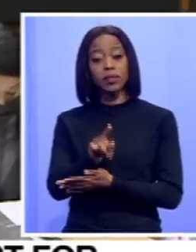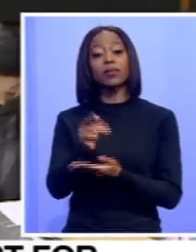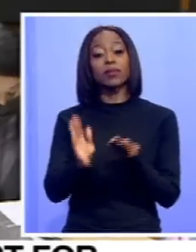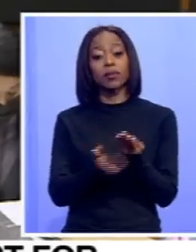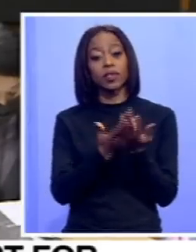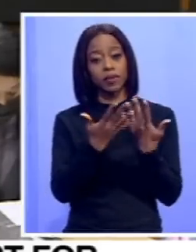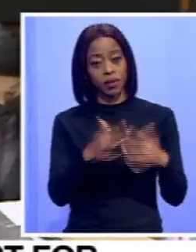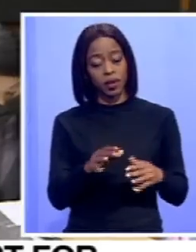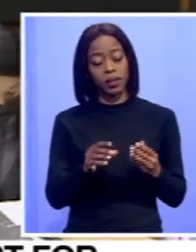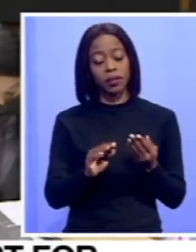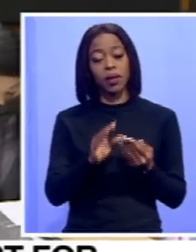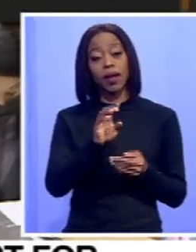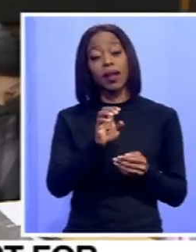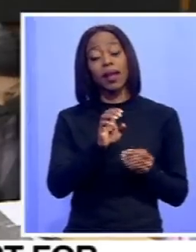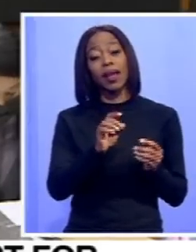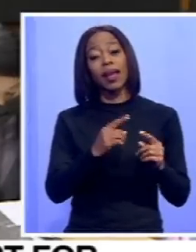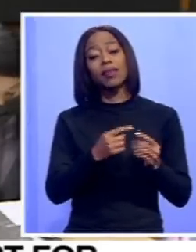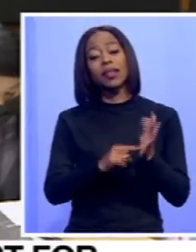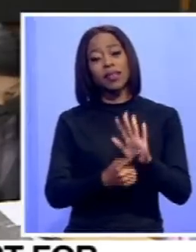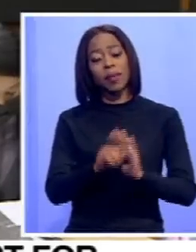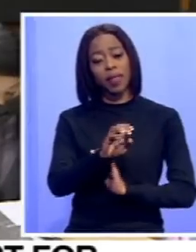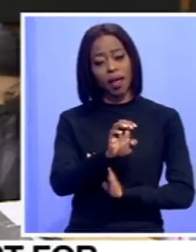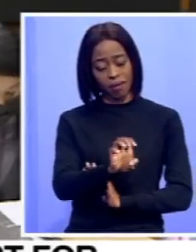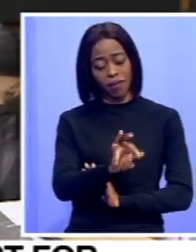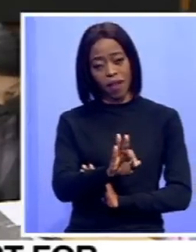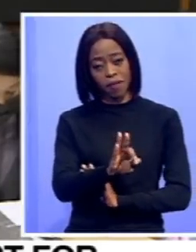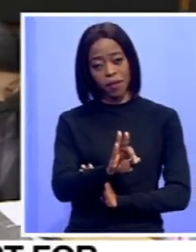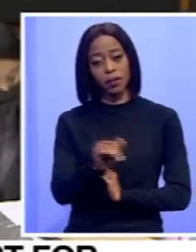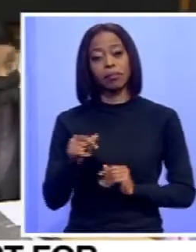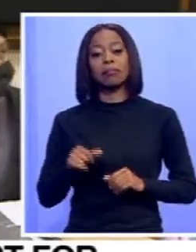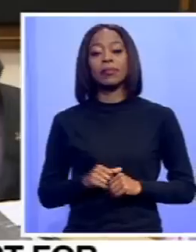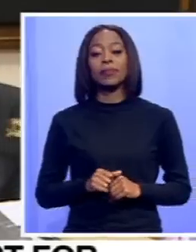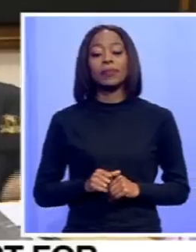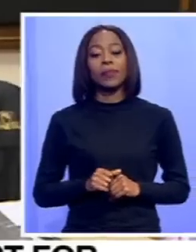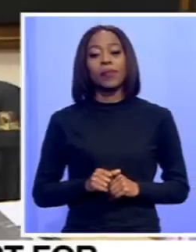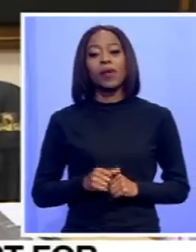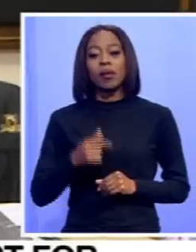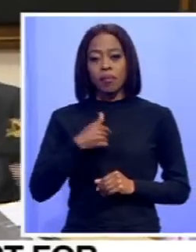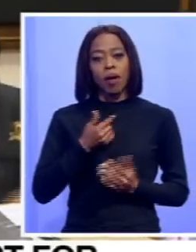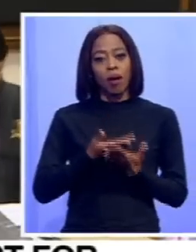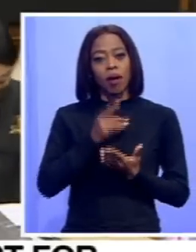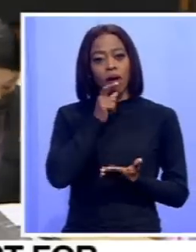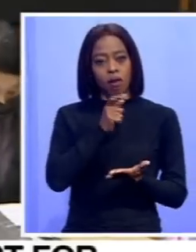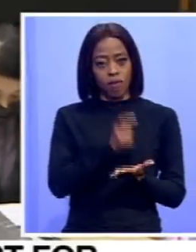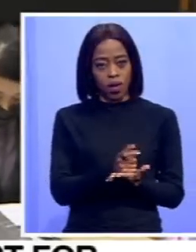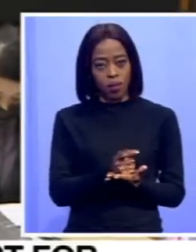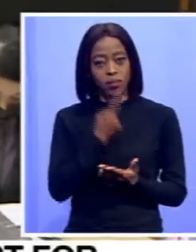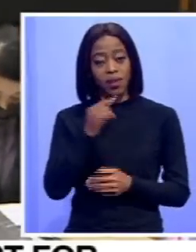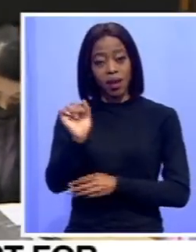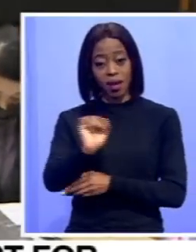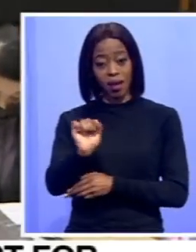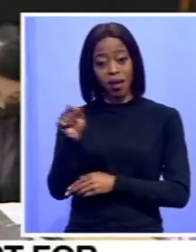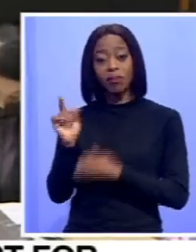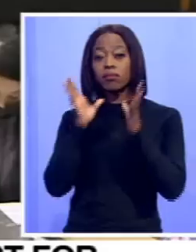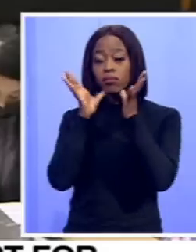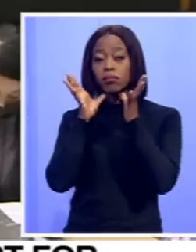F. This dealt with vehicle accreditation at paragraph 5. He stated, I can confirm with certainty that the vehicle in which Mr.